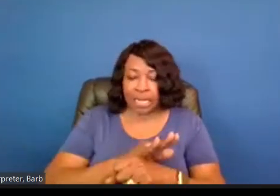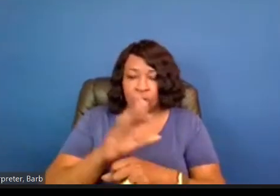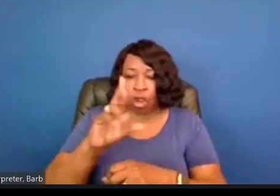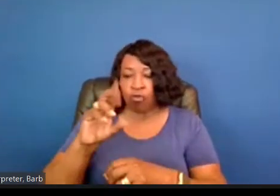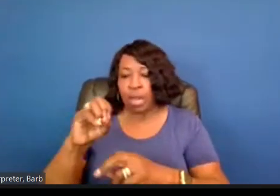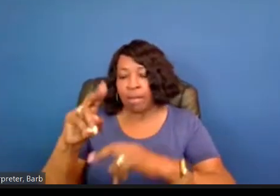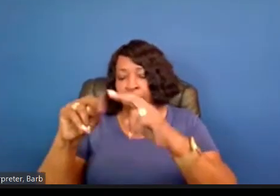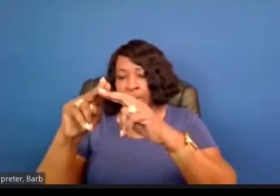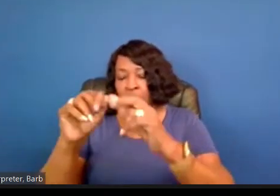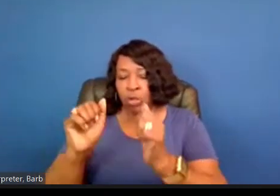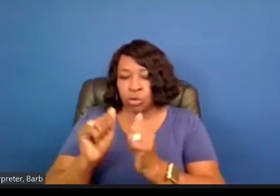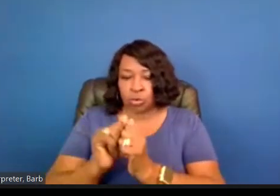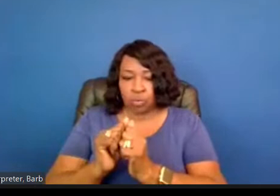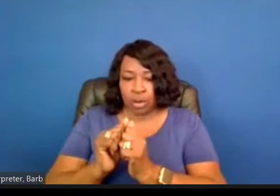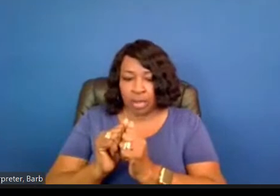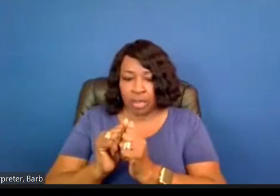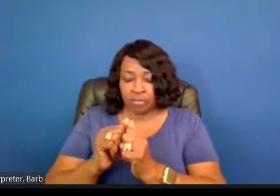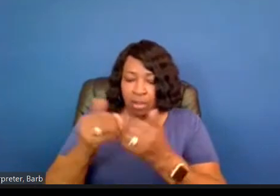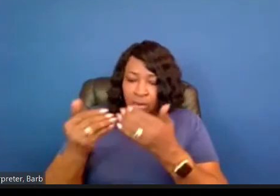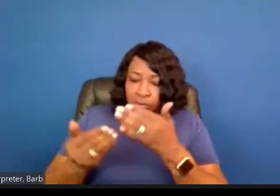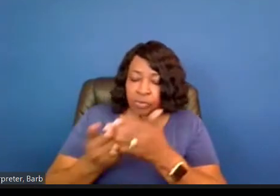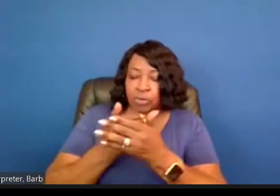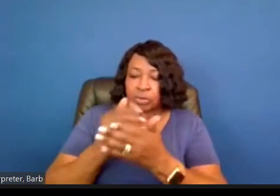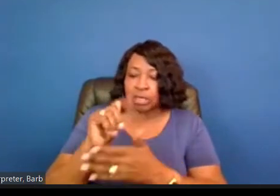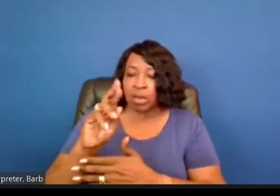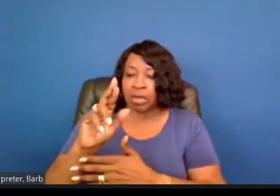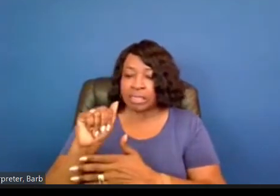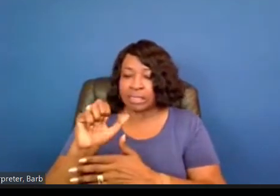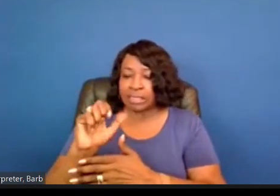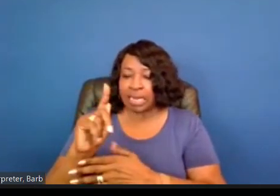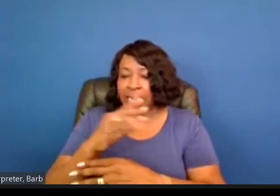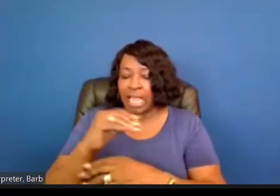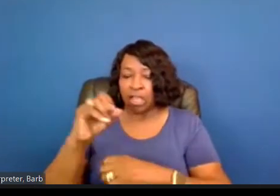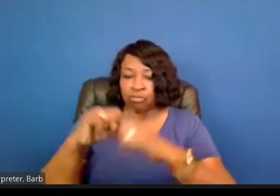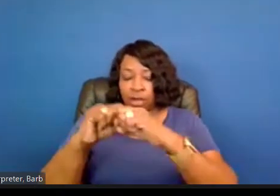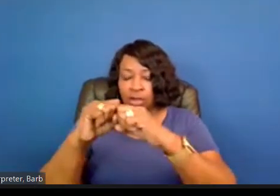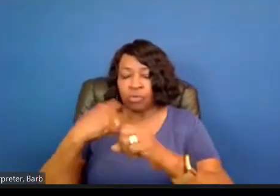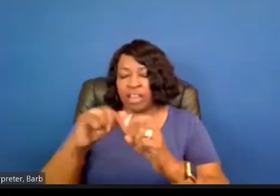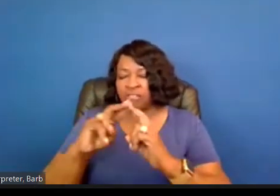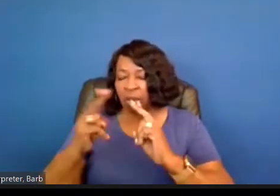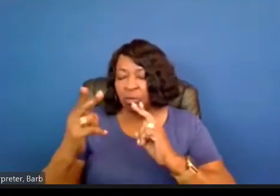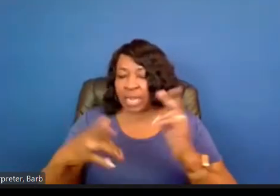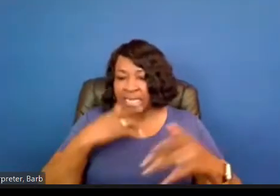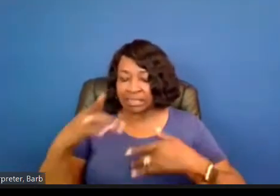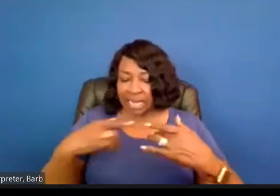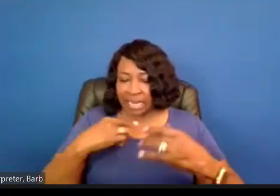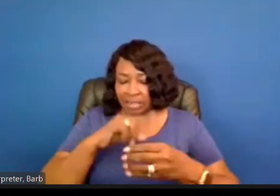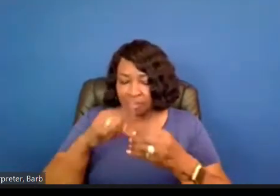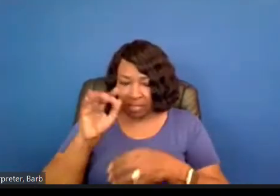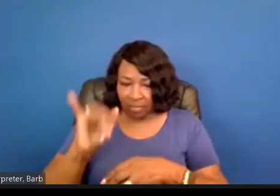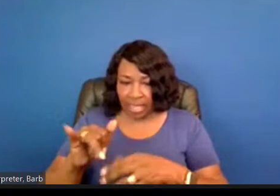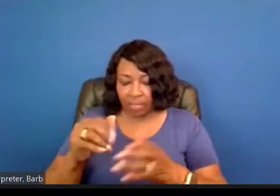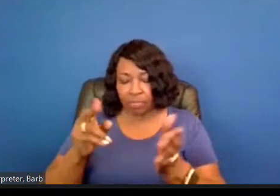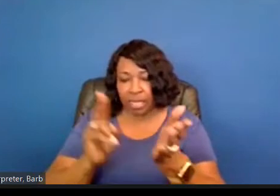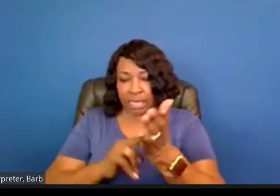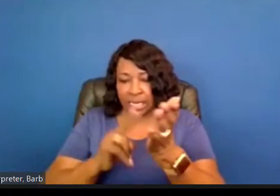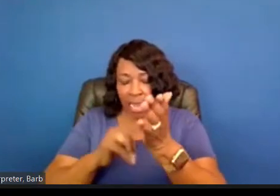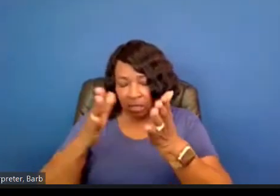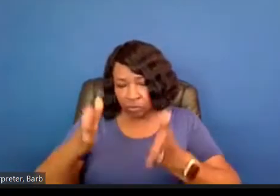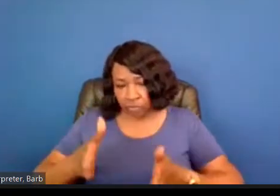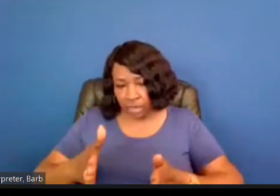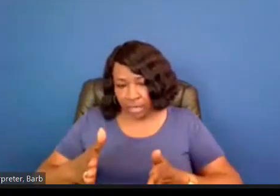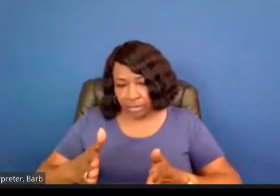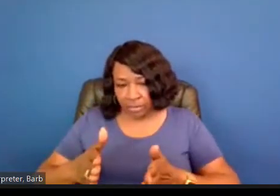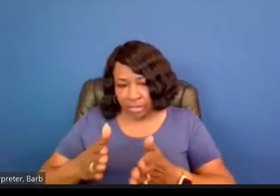with modern track and structure. So we're very excited about that. The contractor has